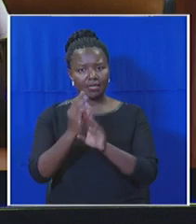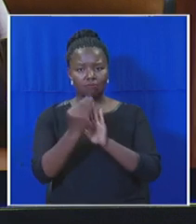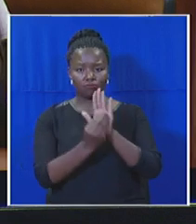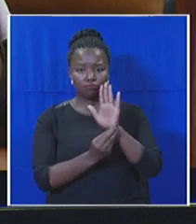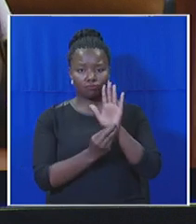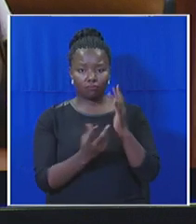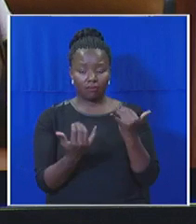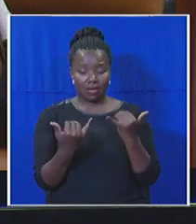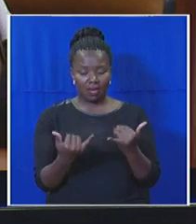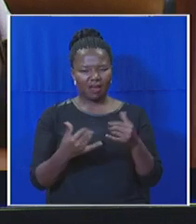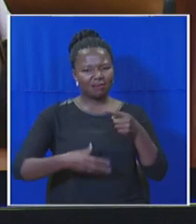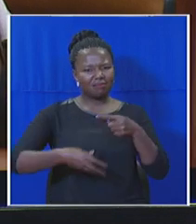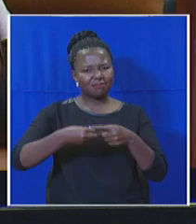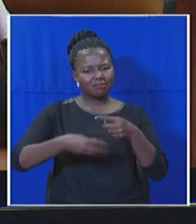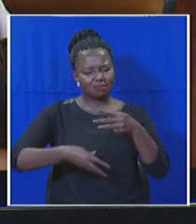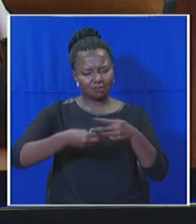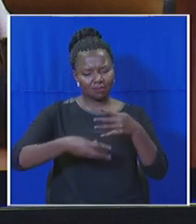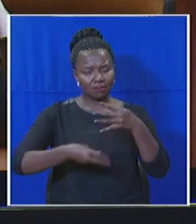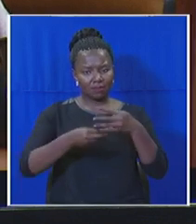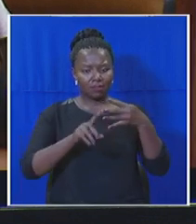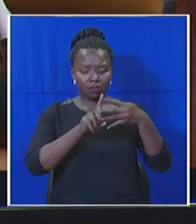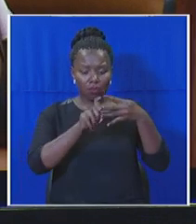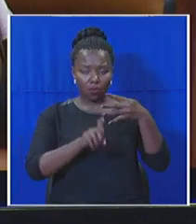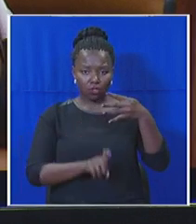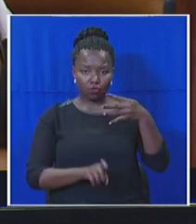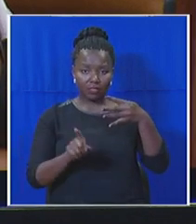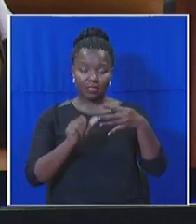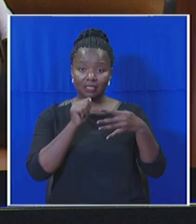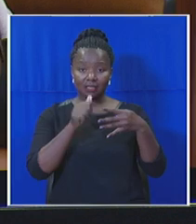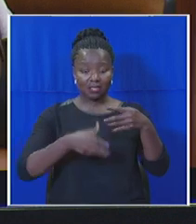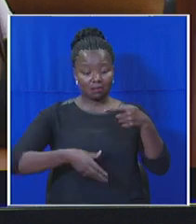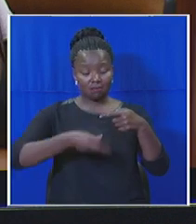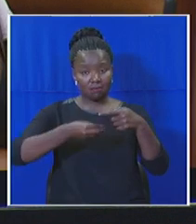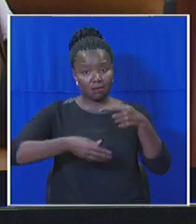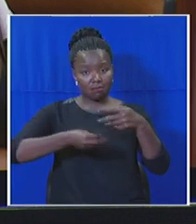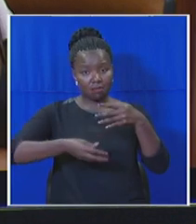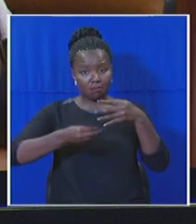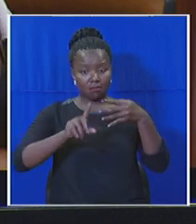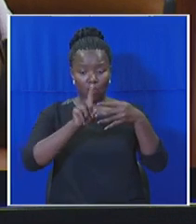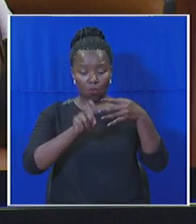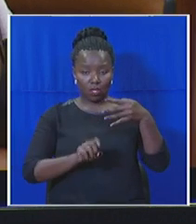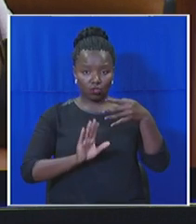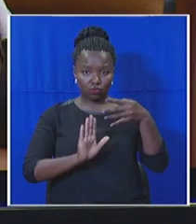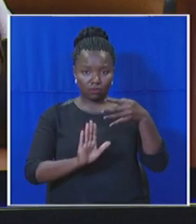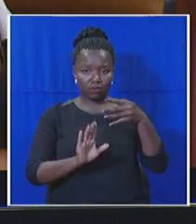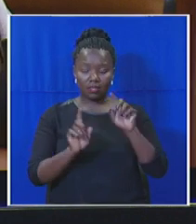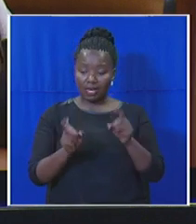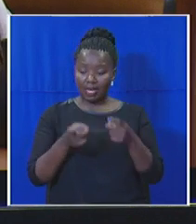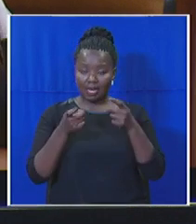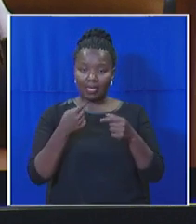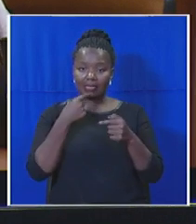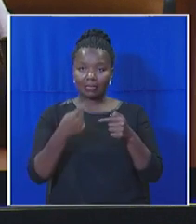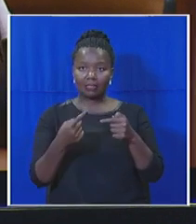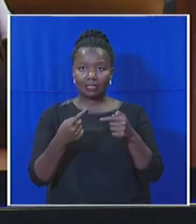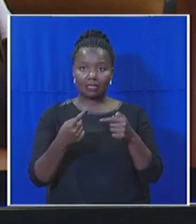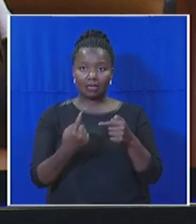with a supplementary question and says a supplementary question may not consist of